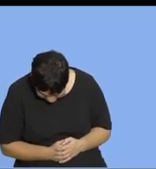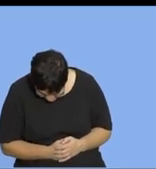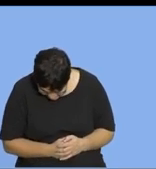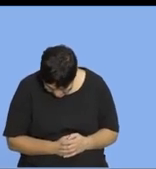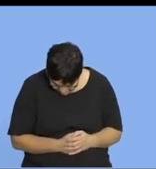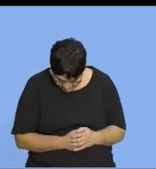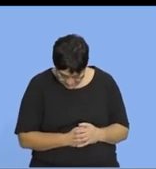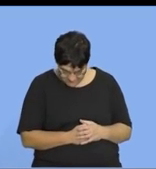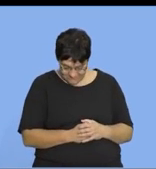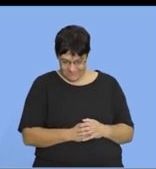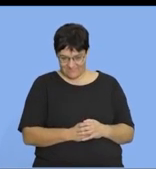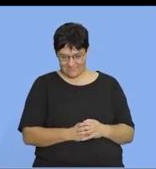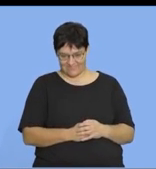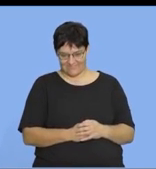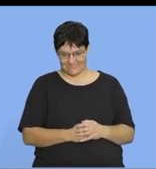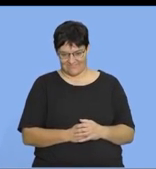paper. Yeah. Got it.